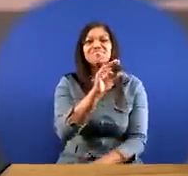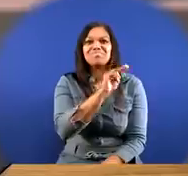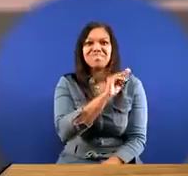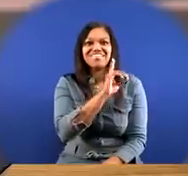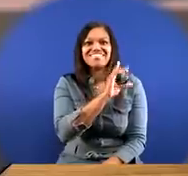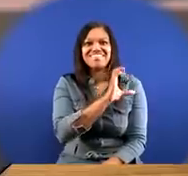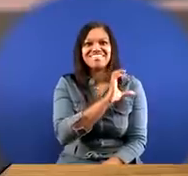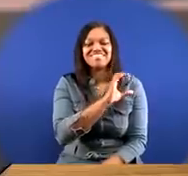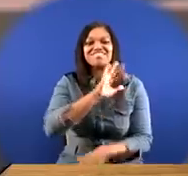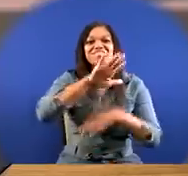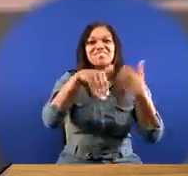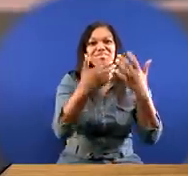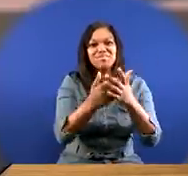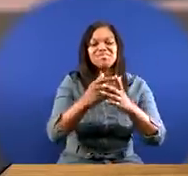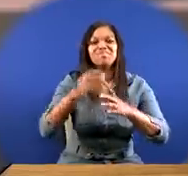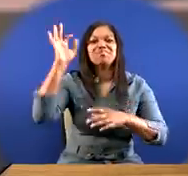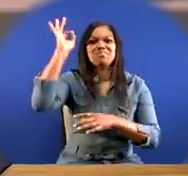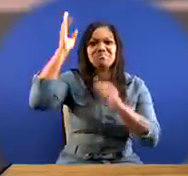Reverend clergy,